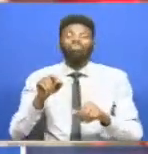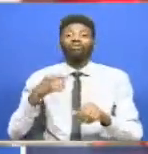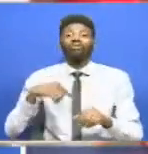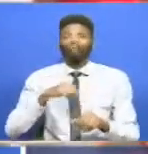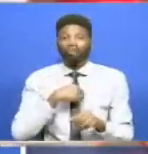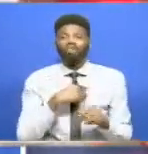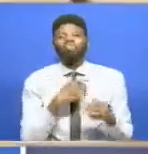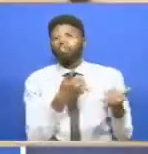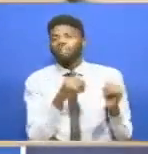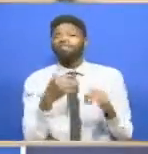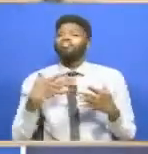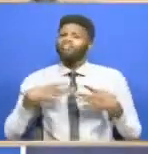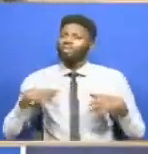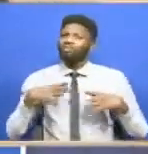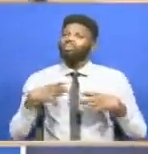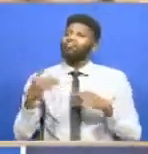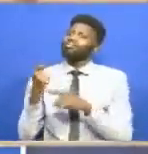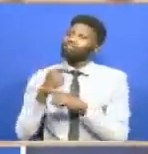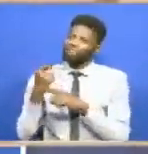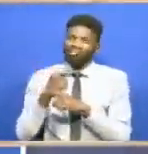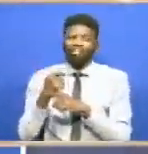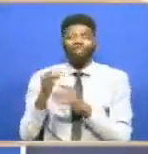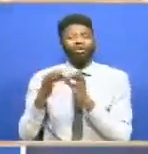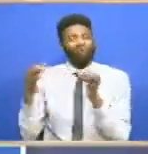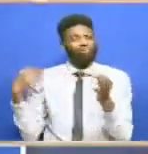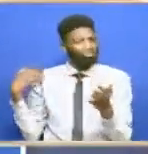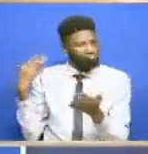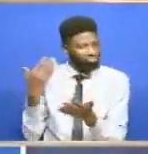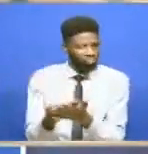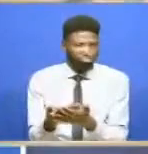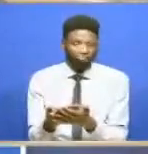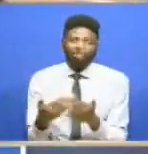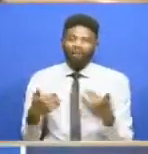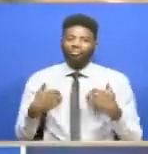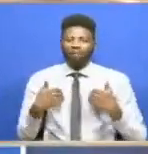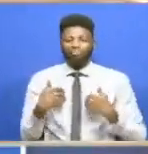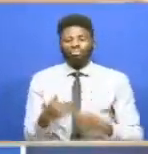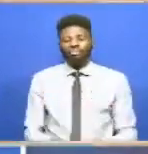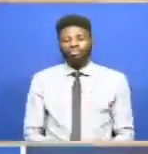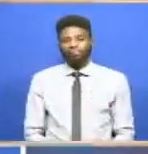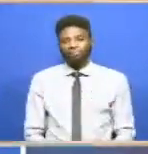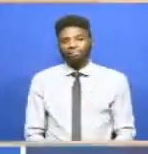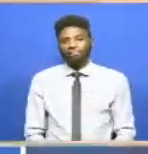wamekuwa prepare for long. Frederick Muki for Channel 1 Sports.